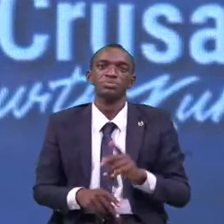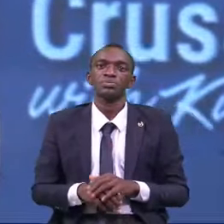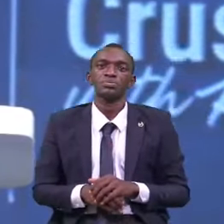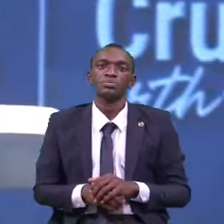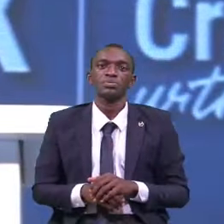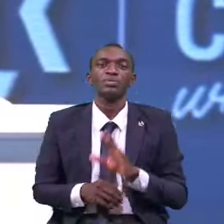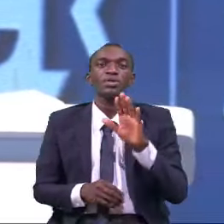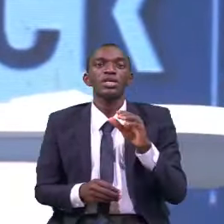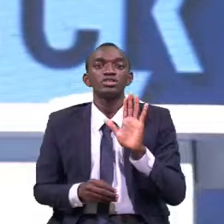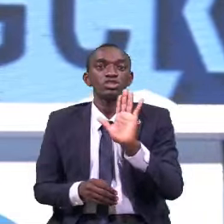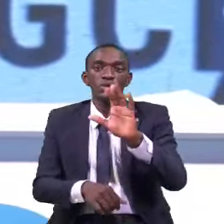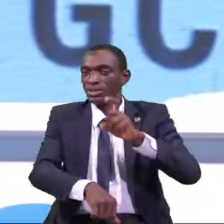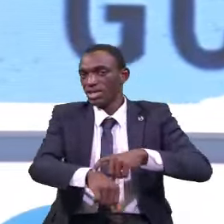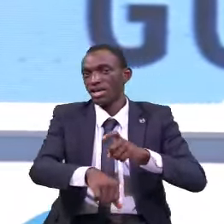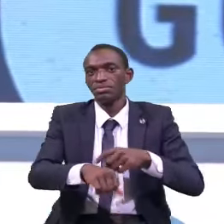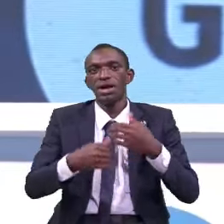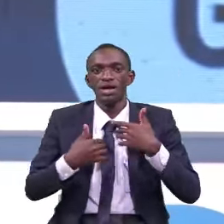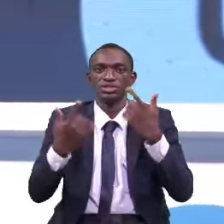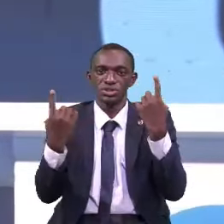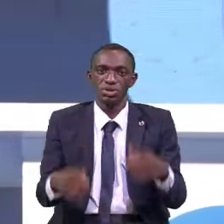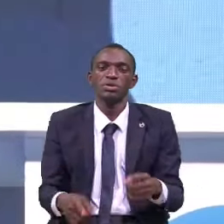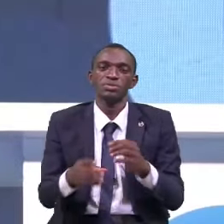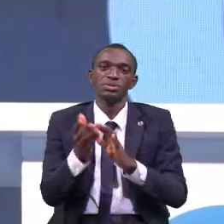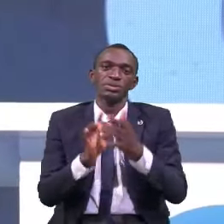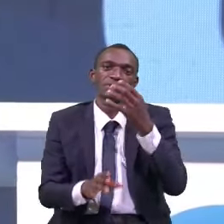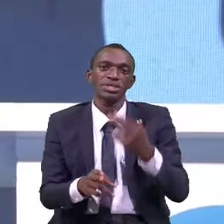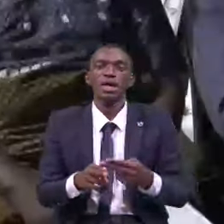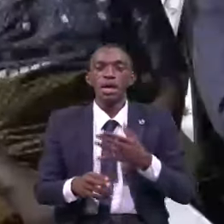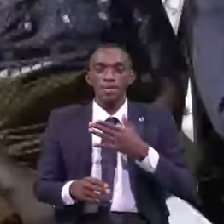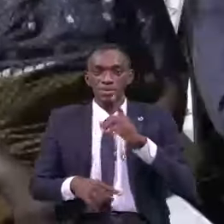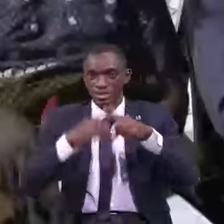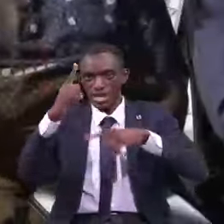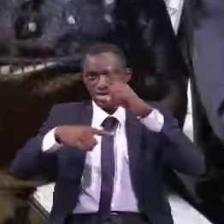Your time has come. My time has come.